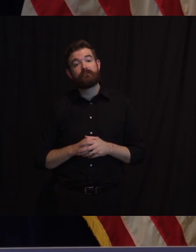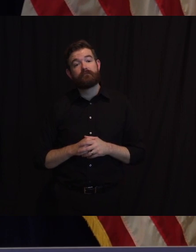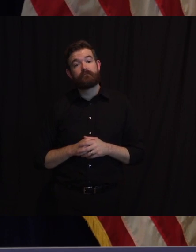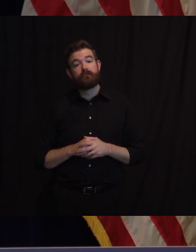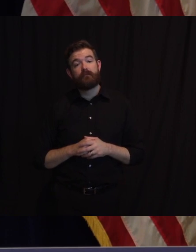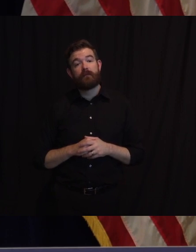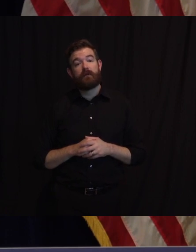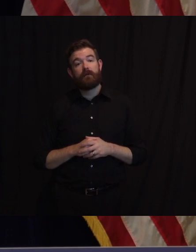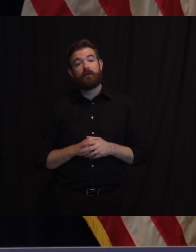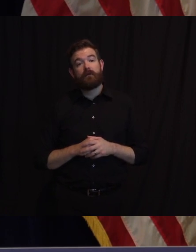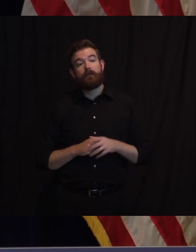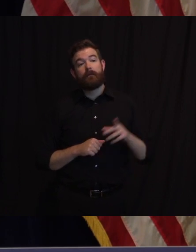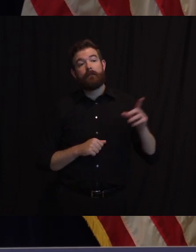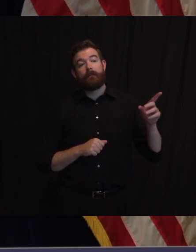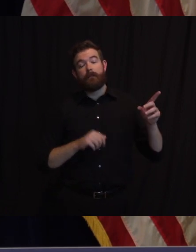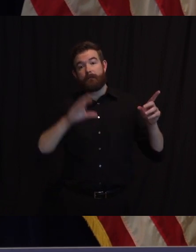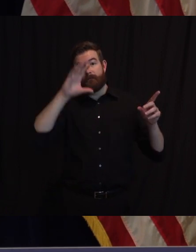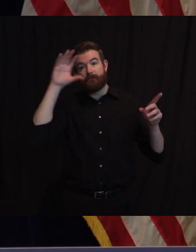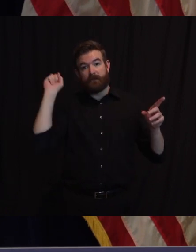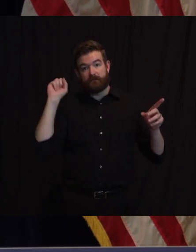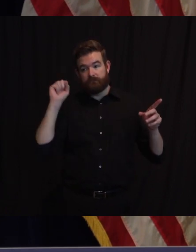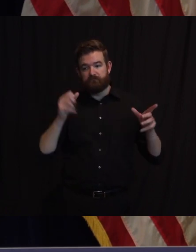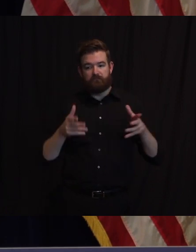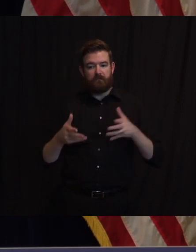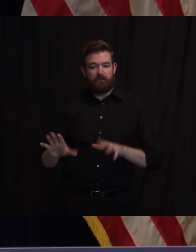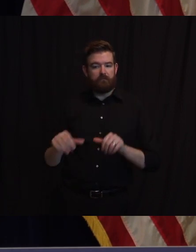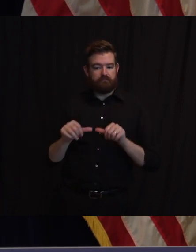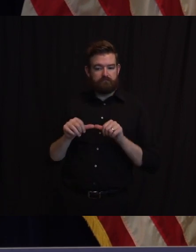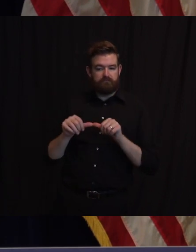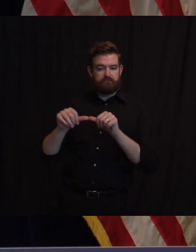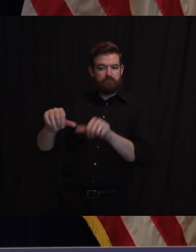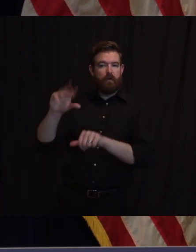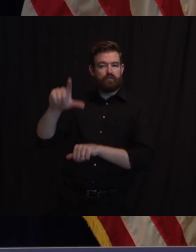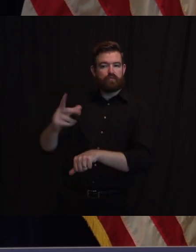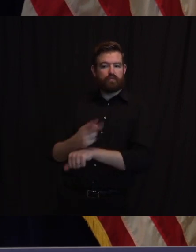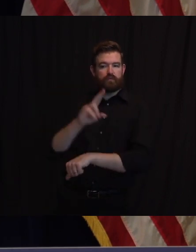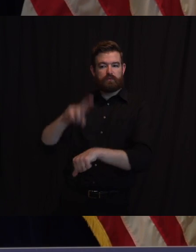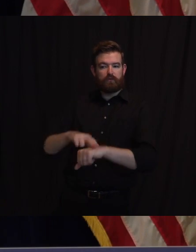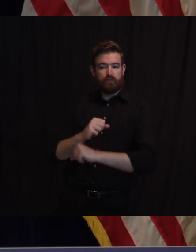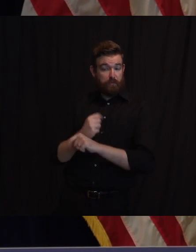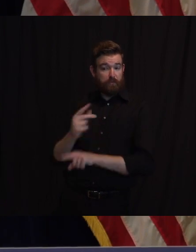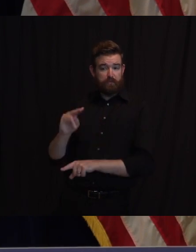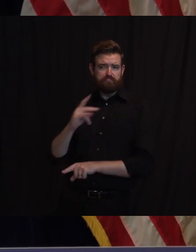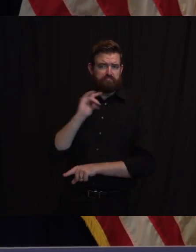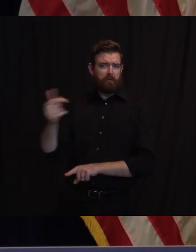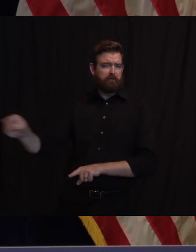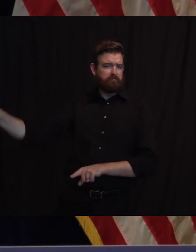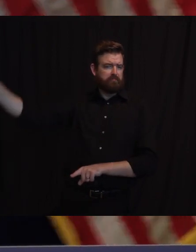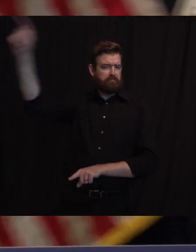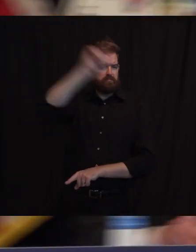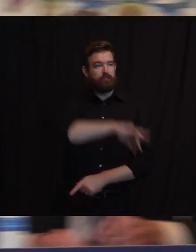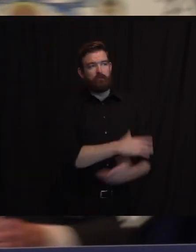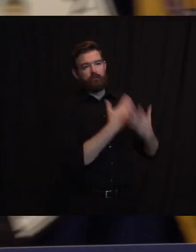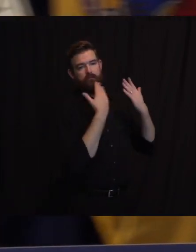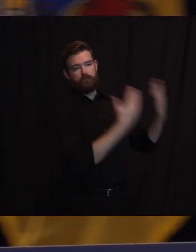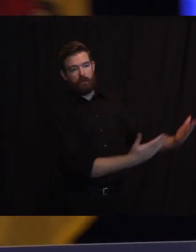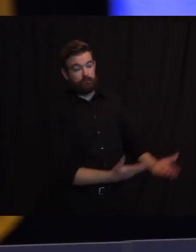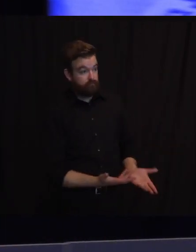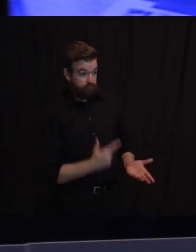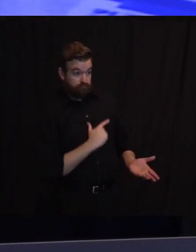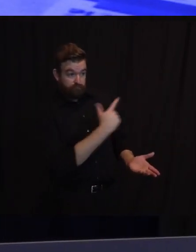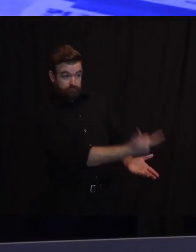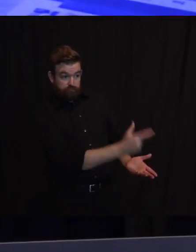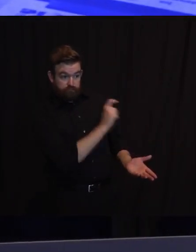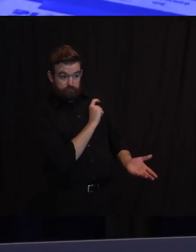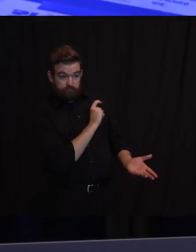as deployed fully as I think any American state. So I want to say thank you. Pat, over to you for compliance and other matters. Thank you, Governor.